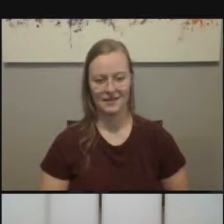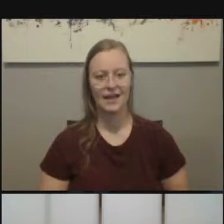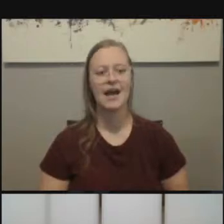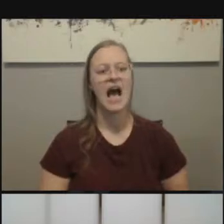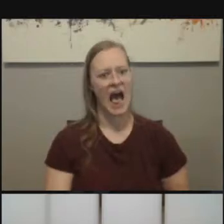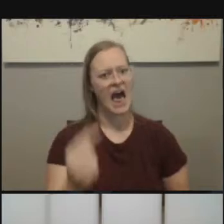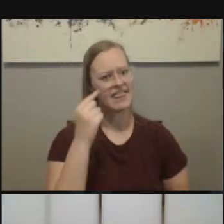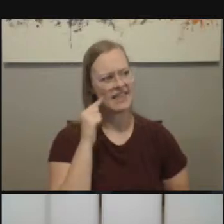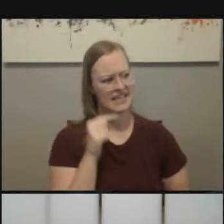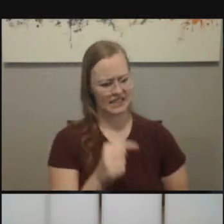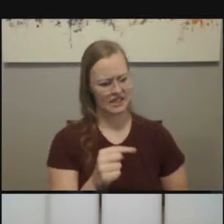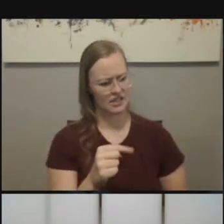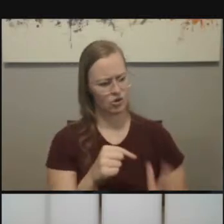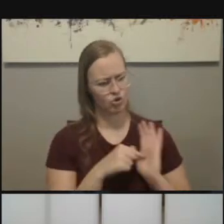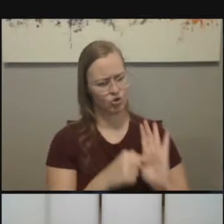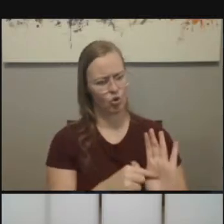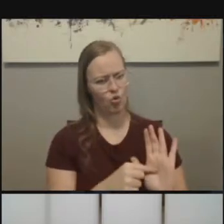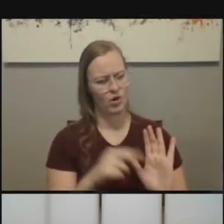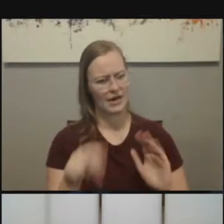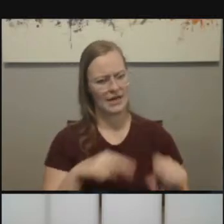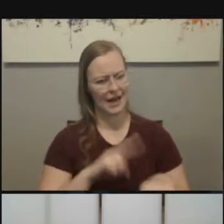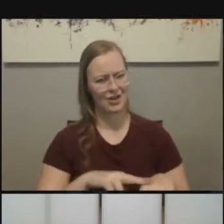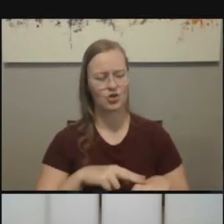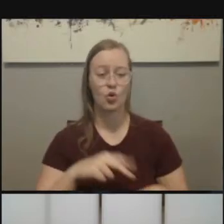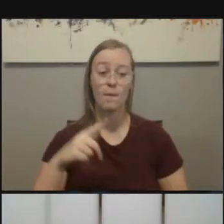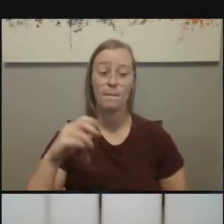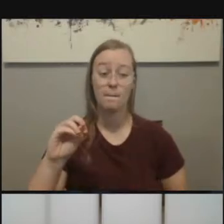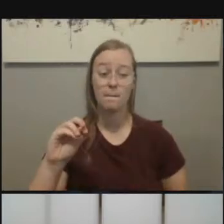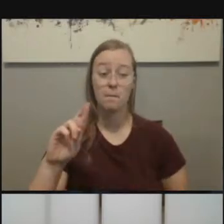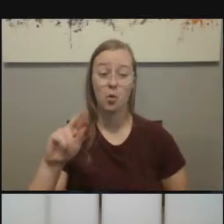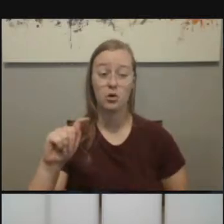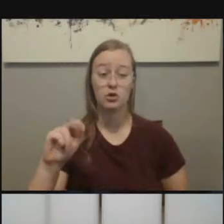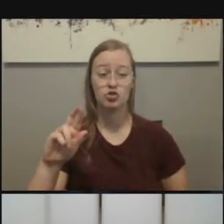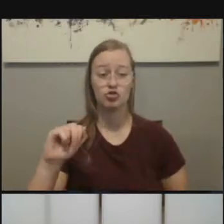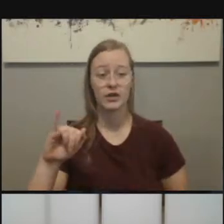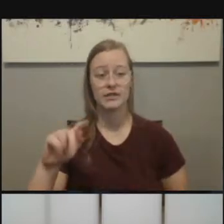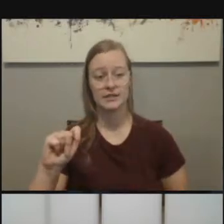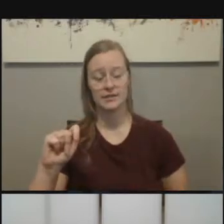display at the National Portrait Gallery until last month.